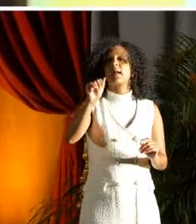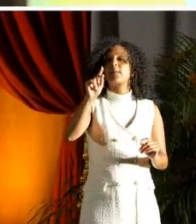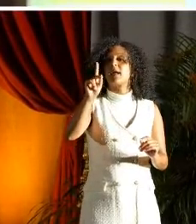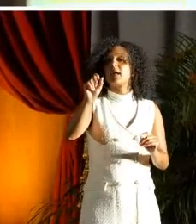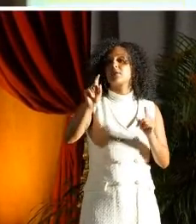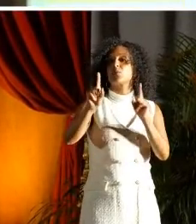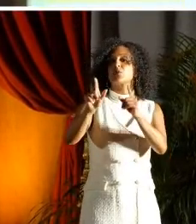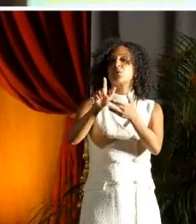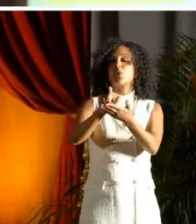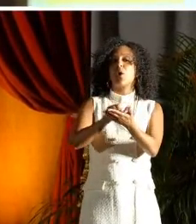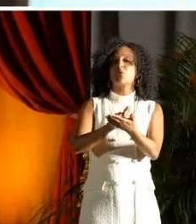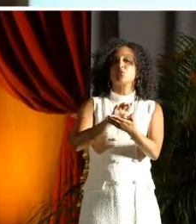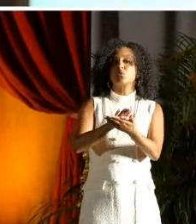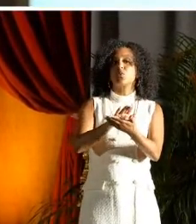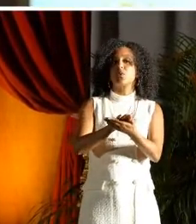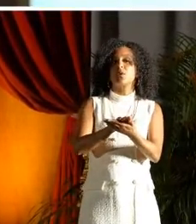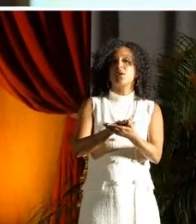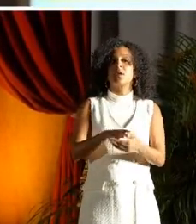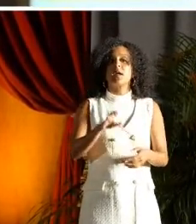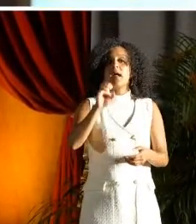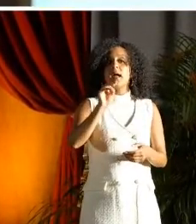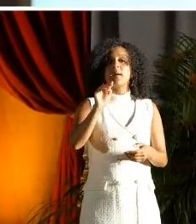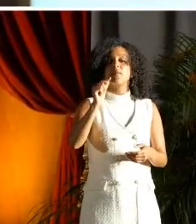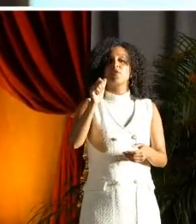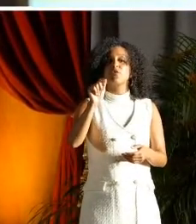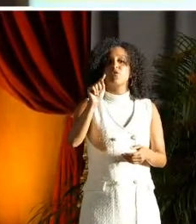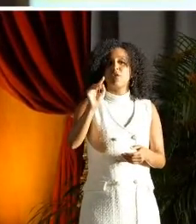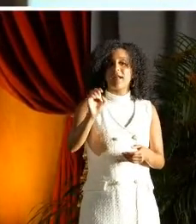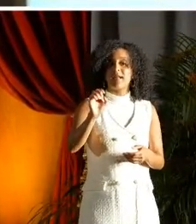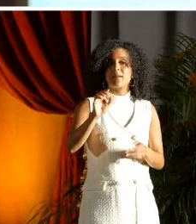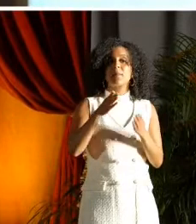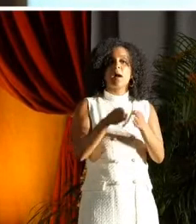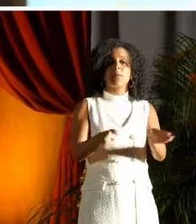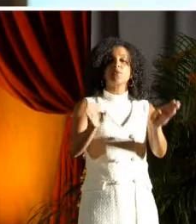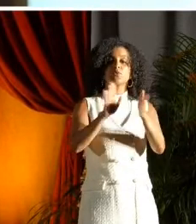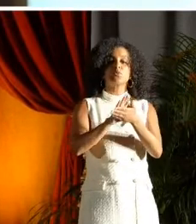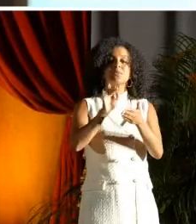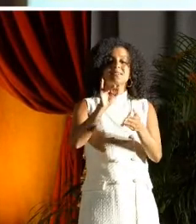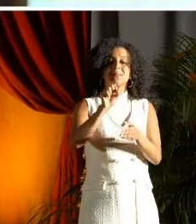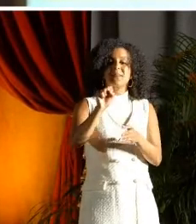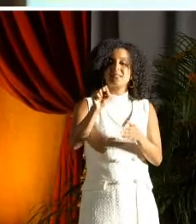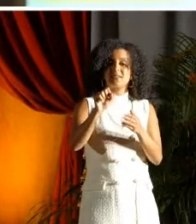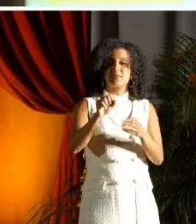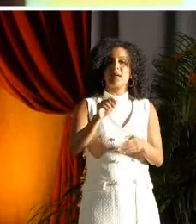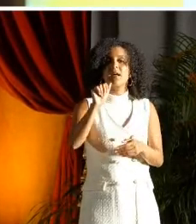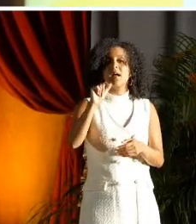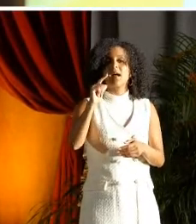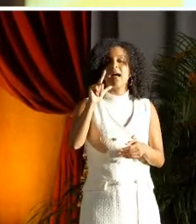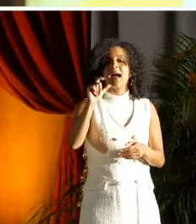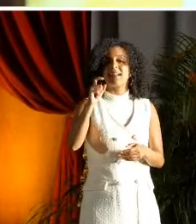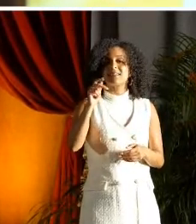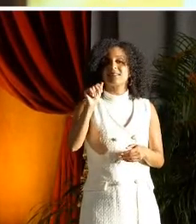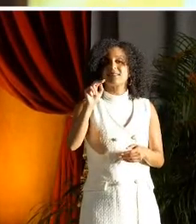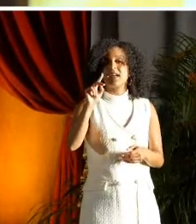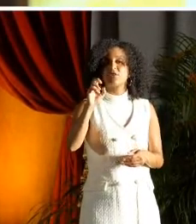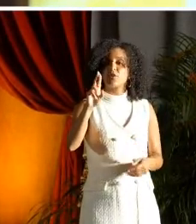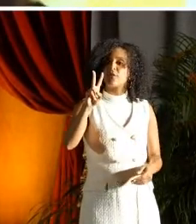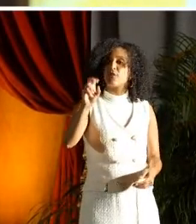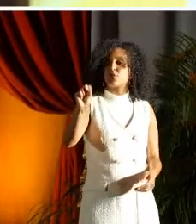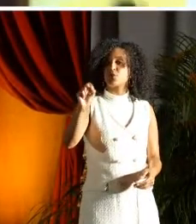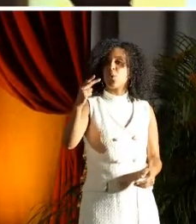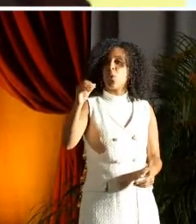lawsuit that integrated the public schools in Mississippi. Alexander versus Holmes,